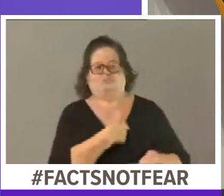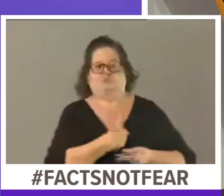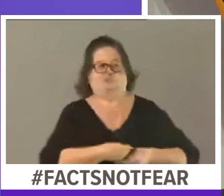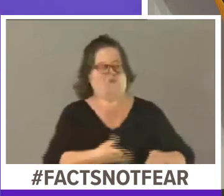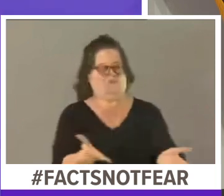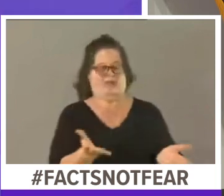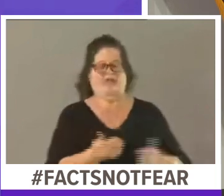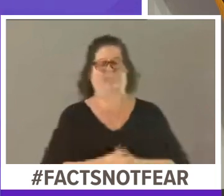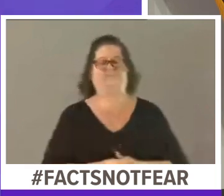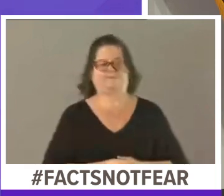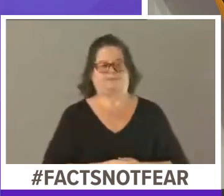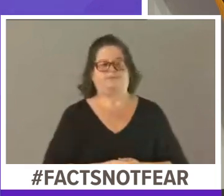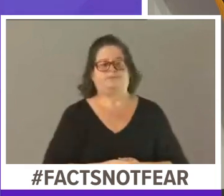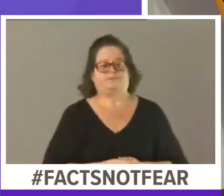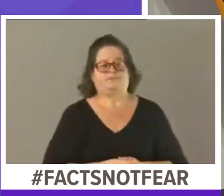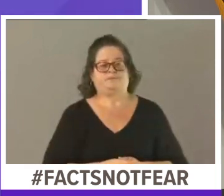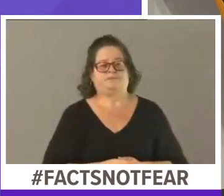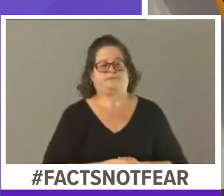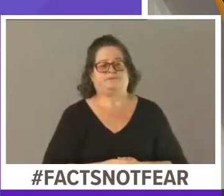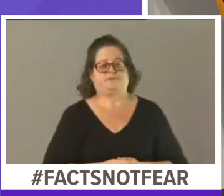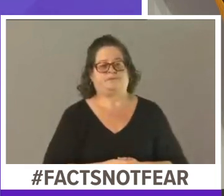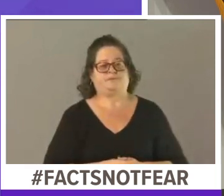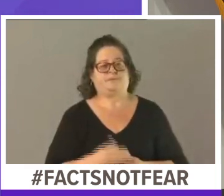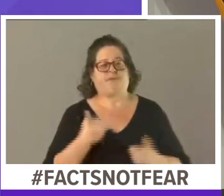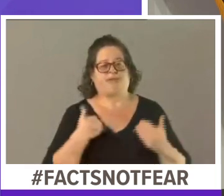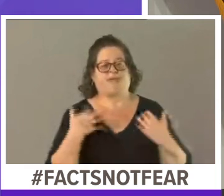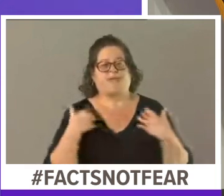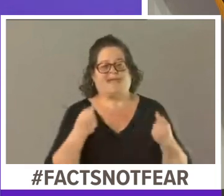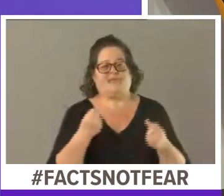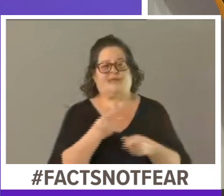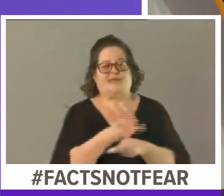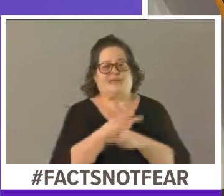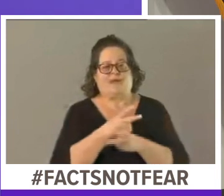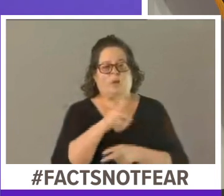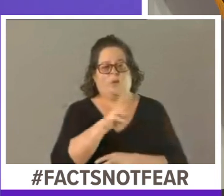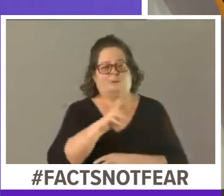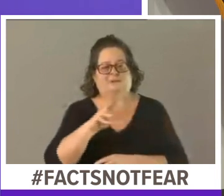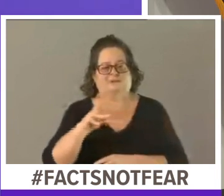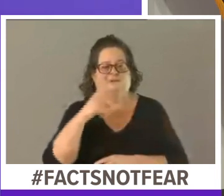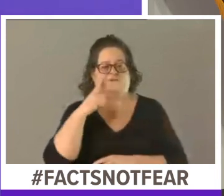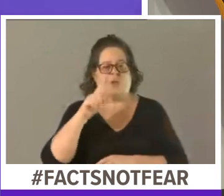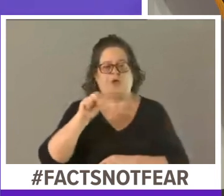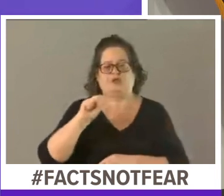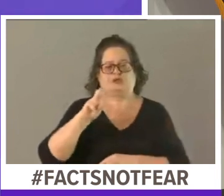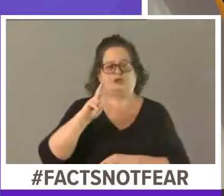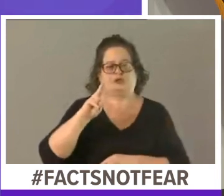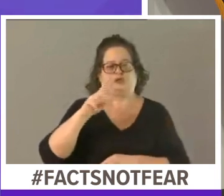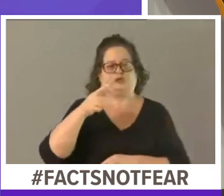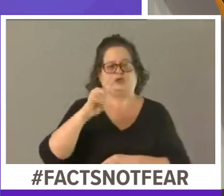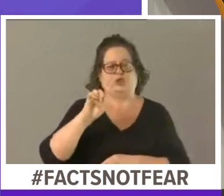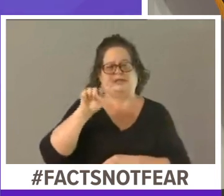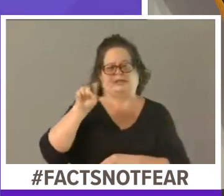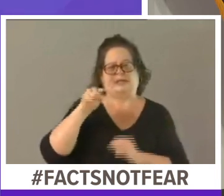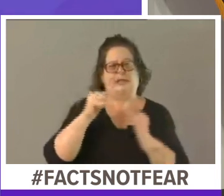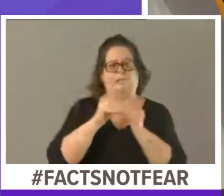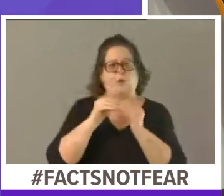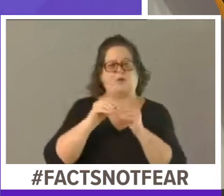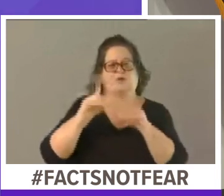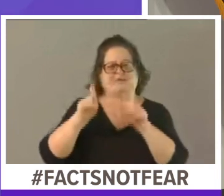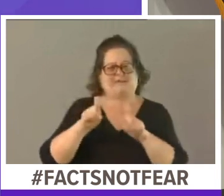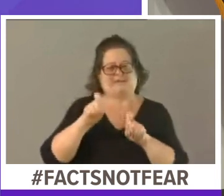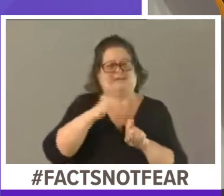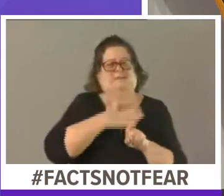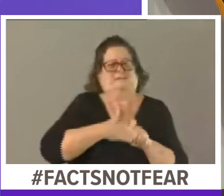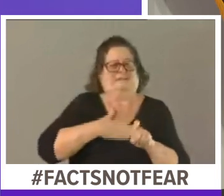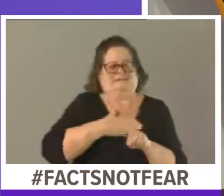use the healthcare website, that surge testing site, to pre-register. We plan to do 2,500 tests per day